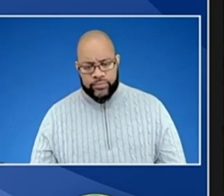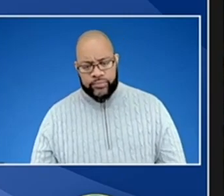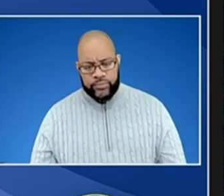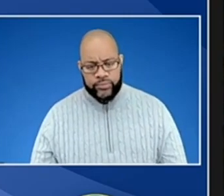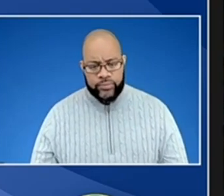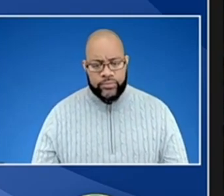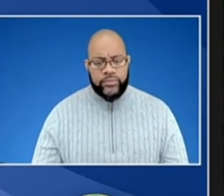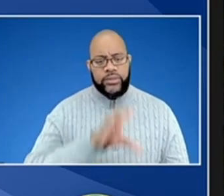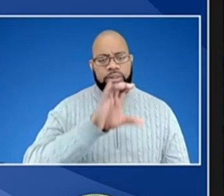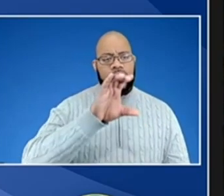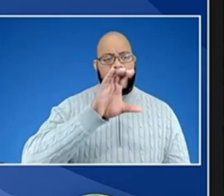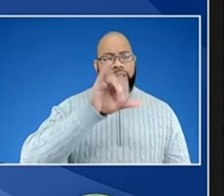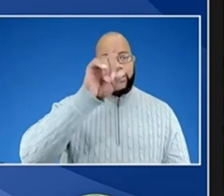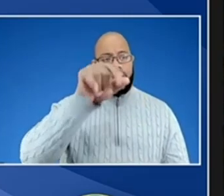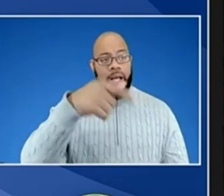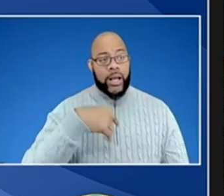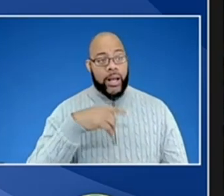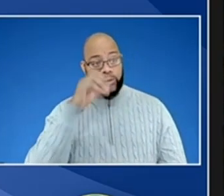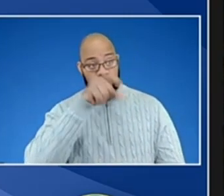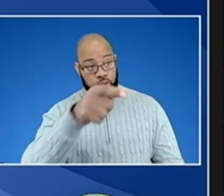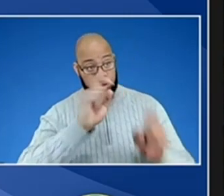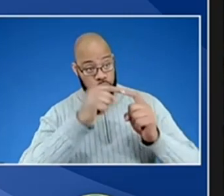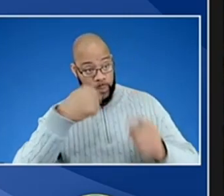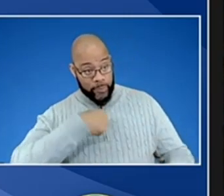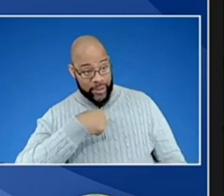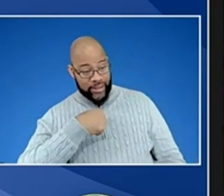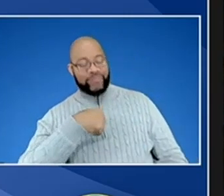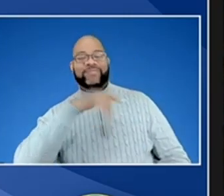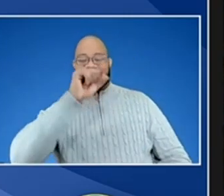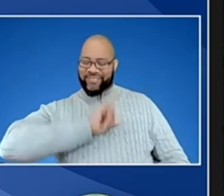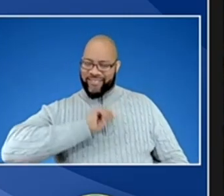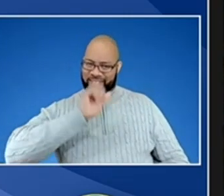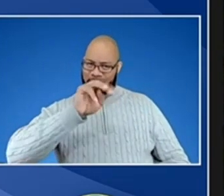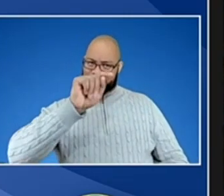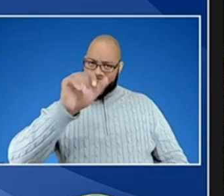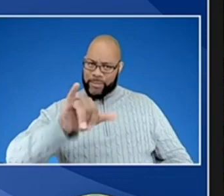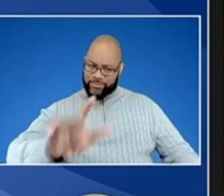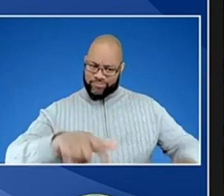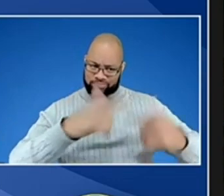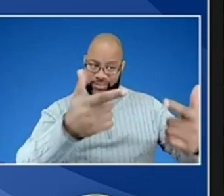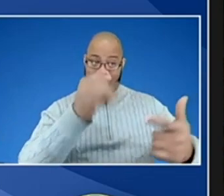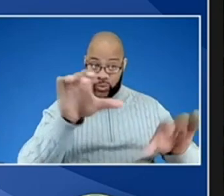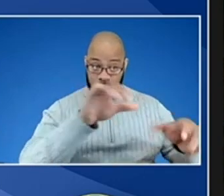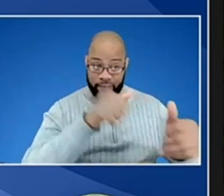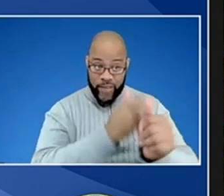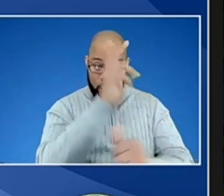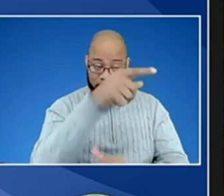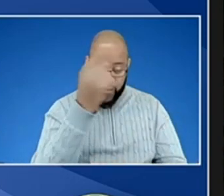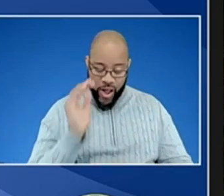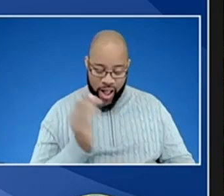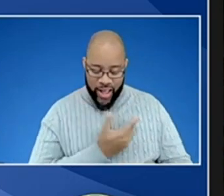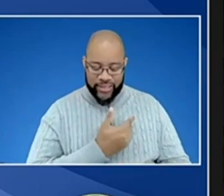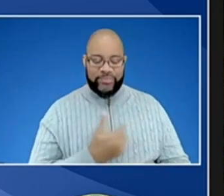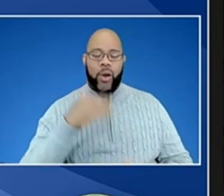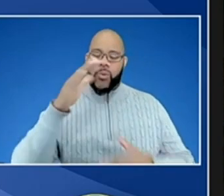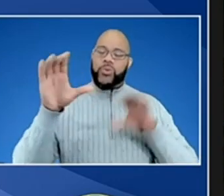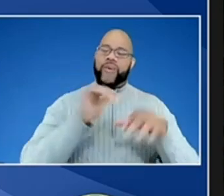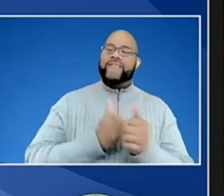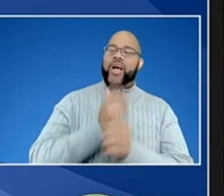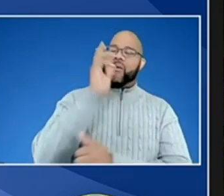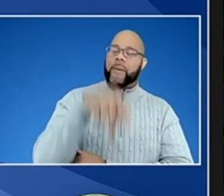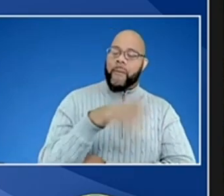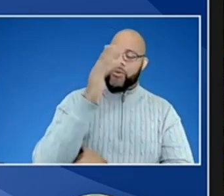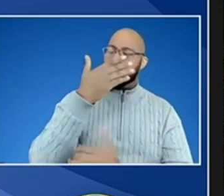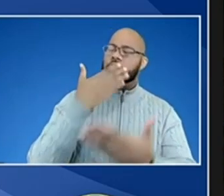Cindy, I'm assuming you're turning this over to me, correct? I am, Tammy. If you're going to do the follow-up for us, we appreciate it. I'm going to do the follow-up.